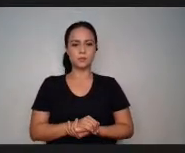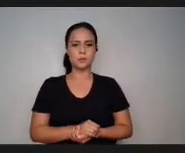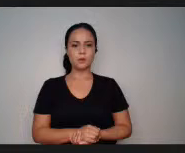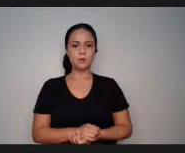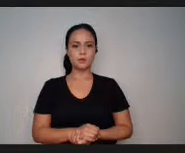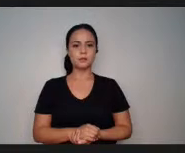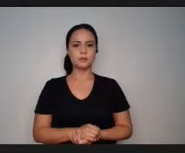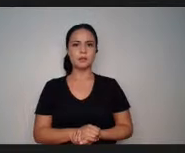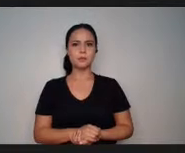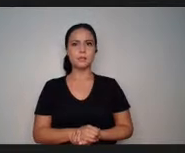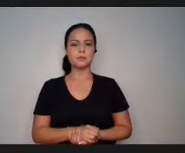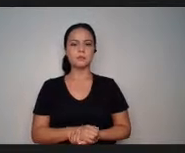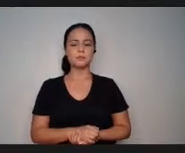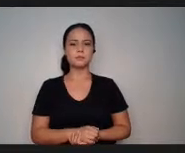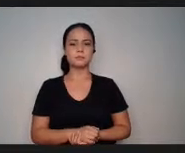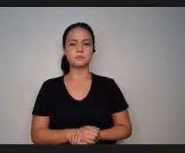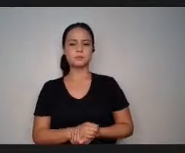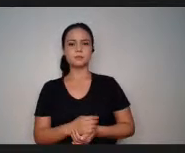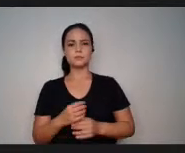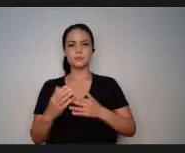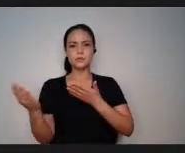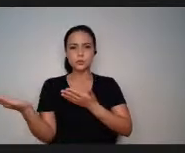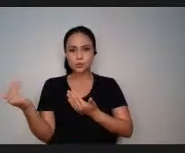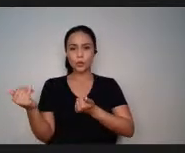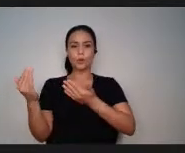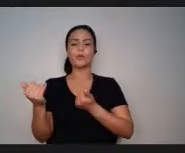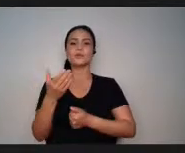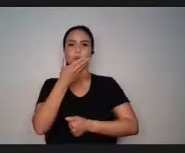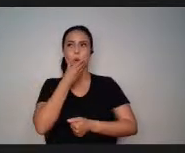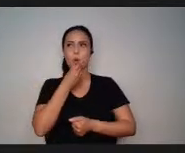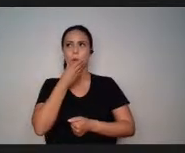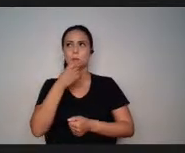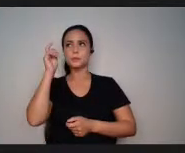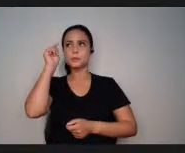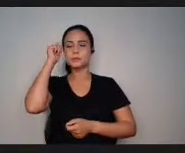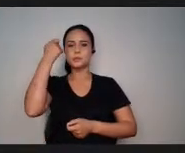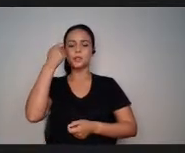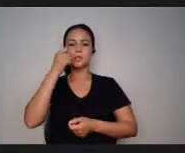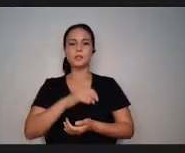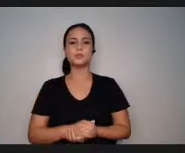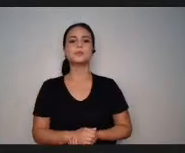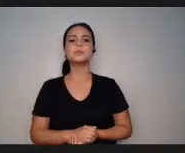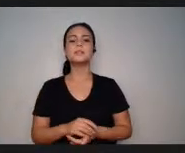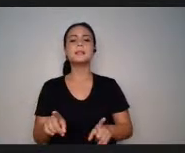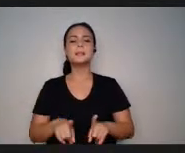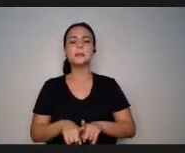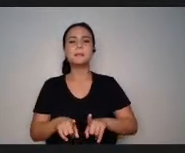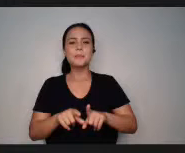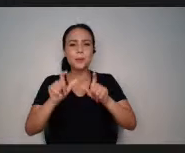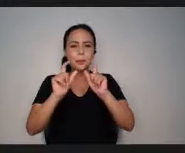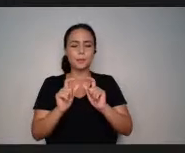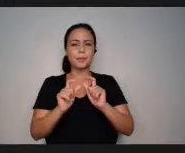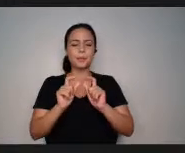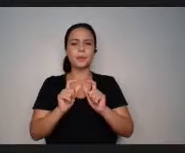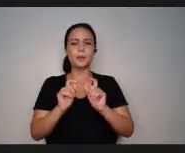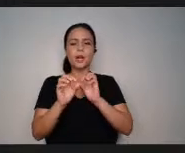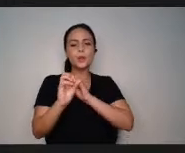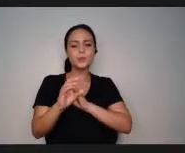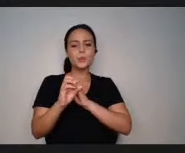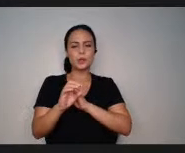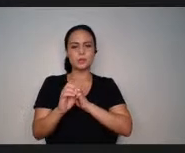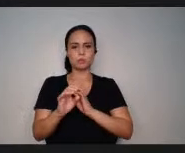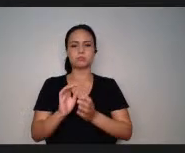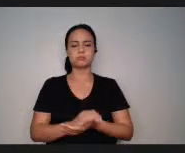the delivery companies, we know that there are young men, black, poor, and